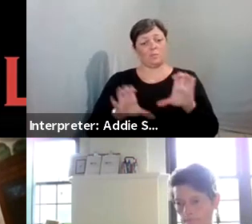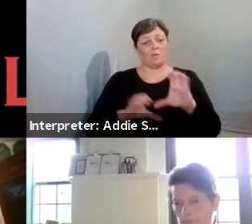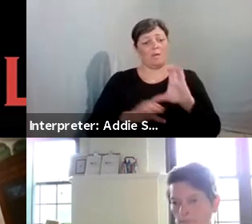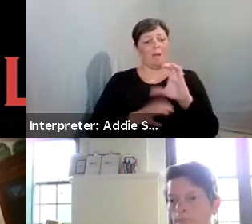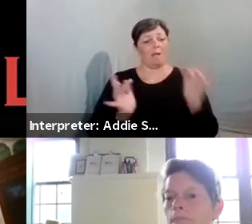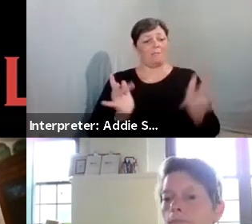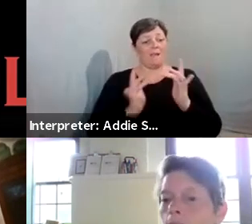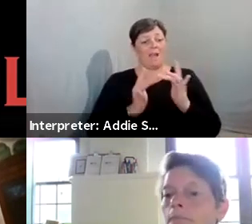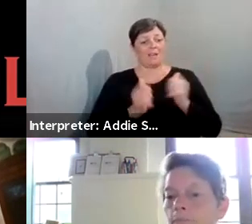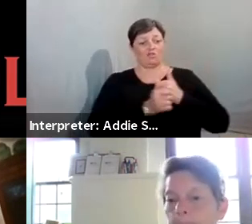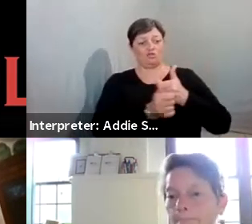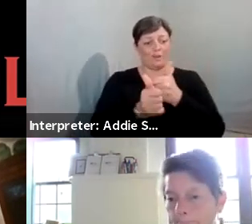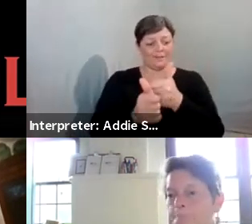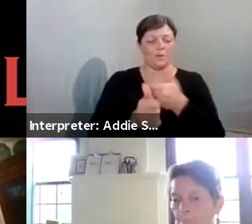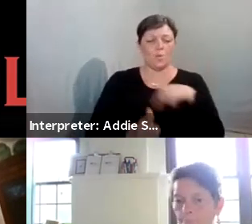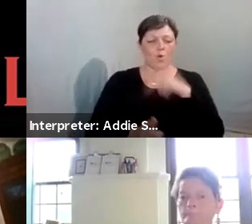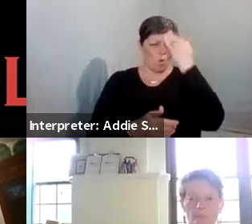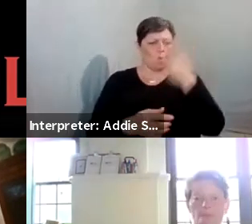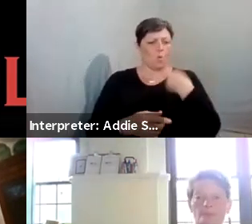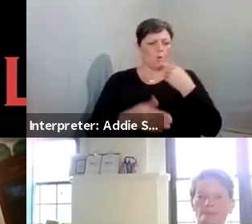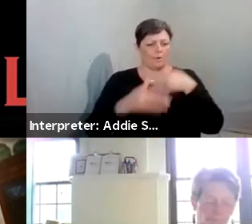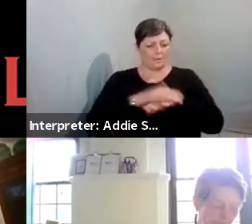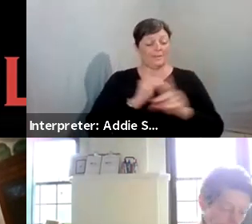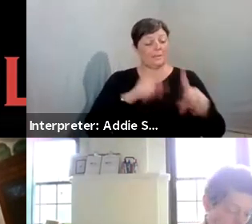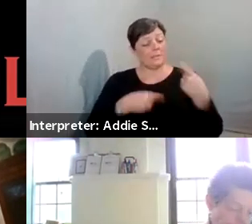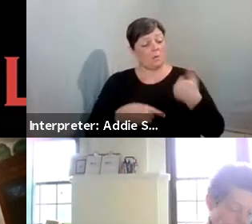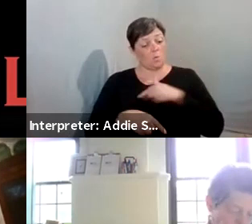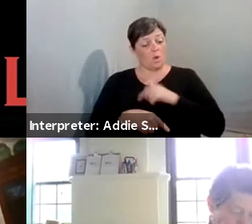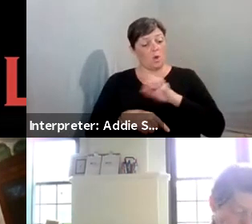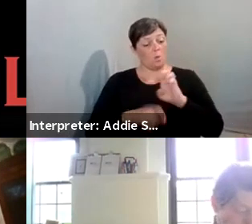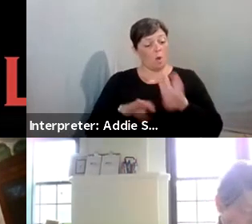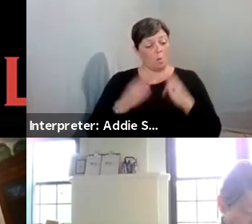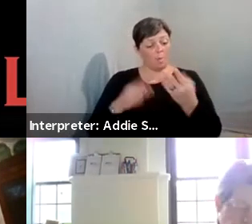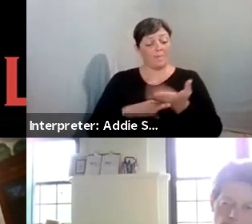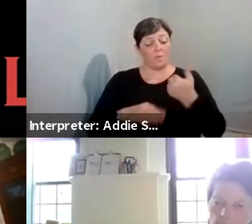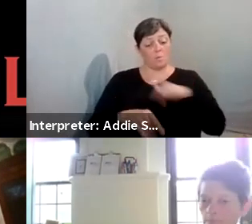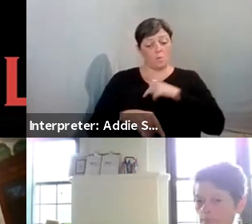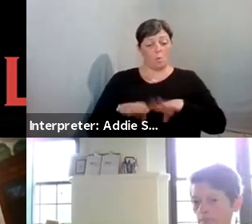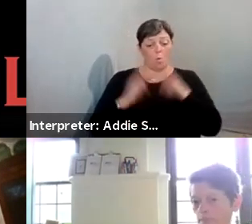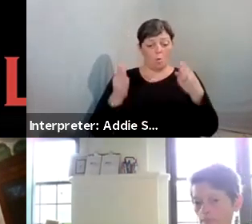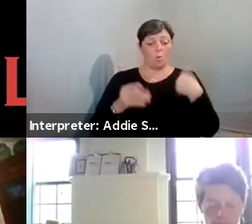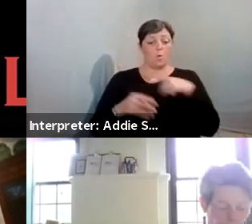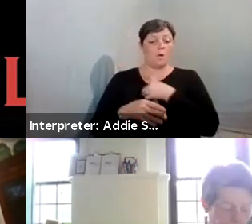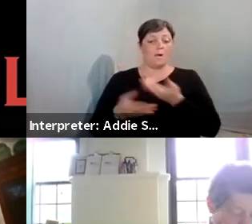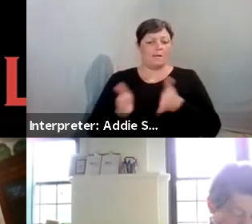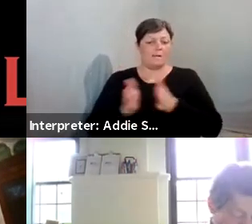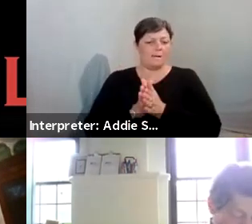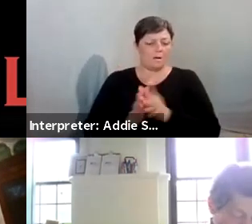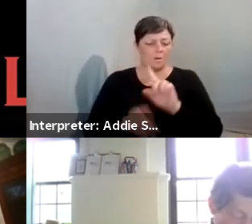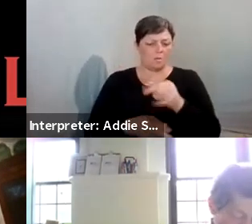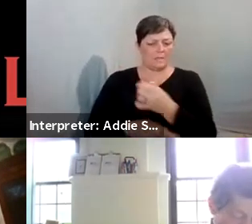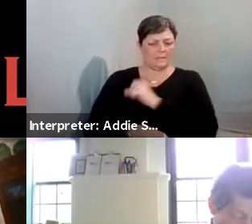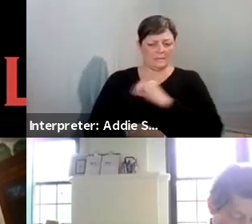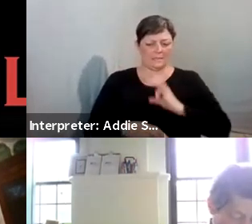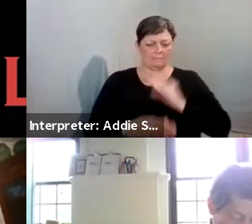who has been in the building. Since we've been reopened, before we reopened, we asked just staff to let